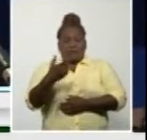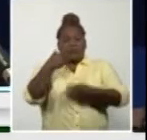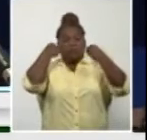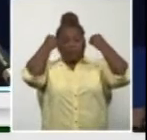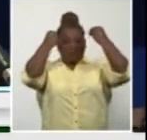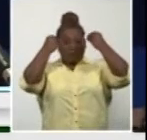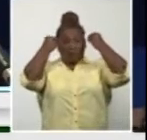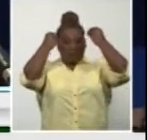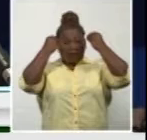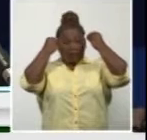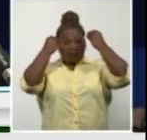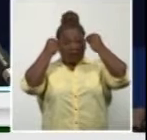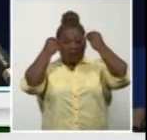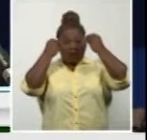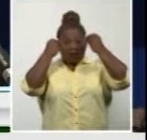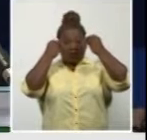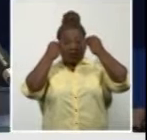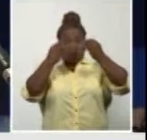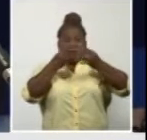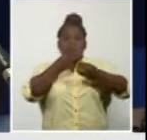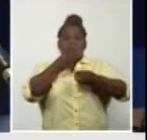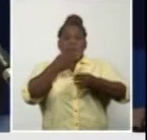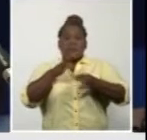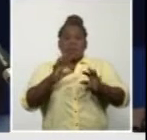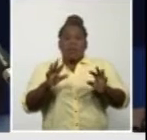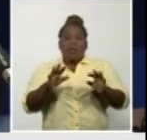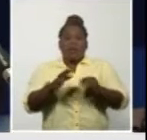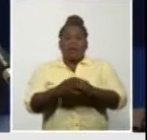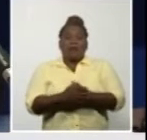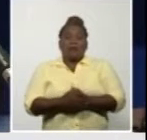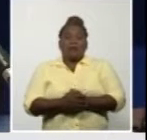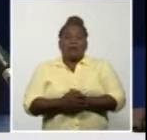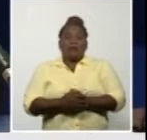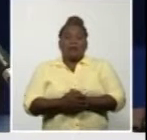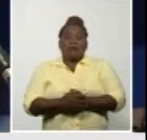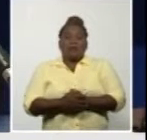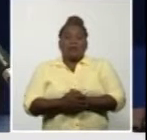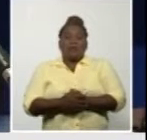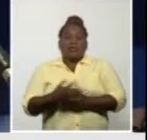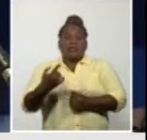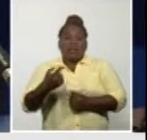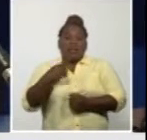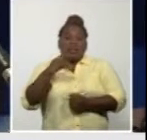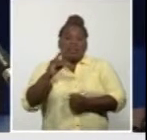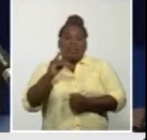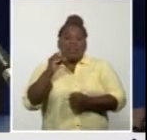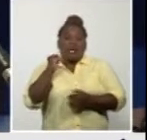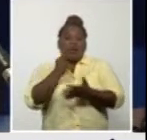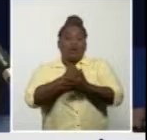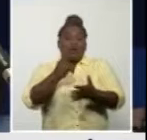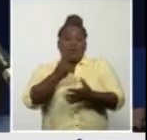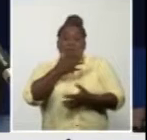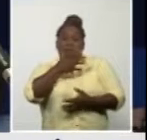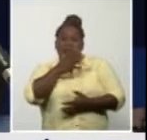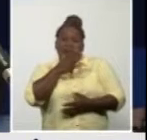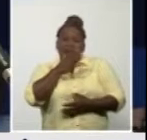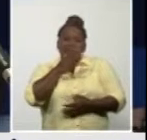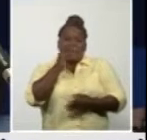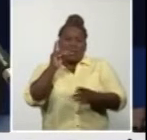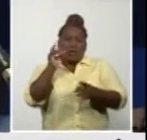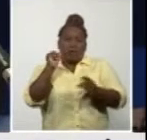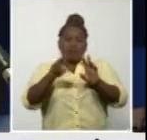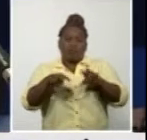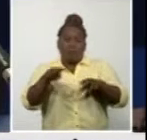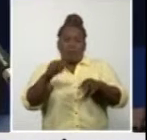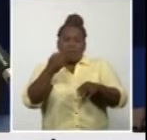is a pattern that is being seen in the world. And if we were to analyze, we might be getting